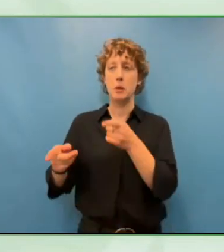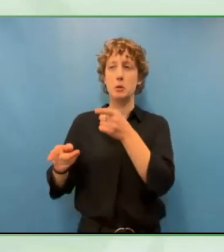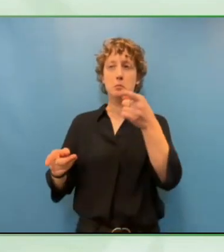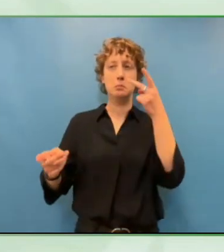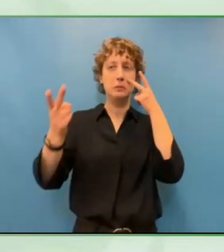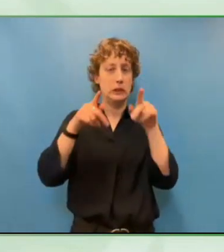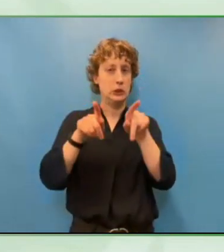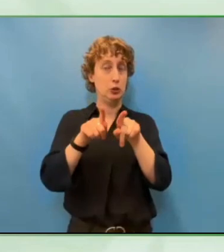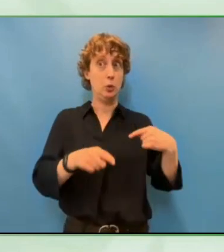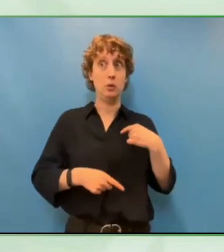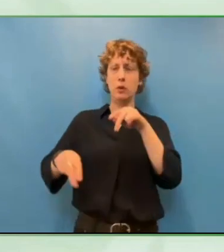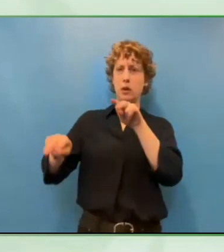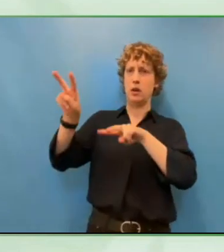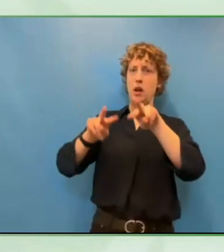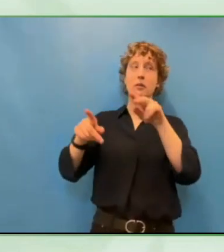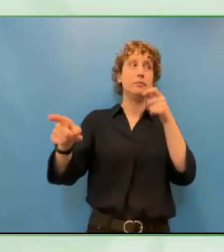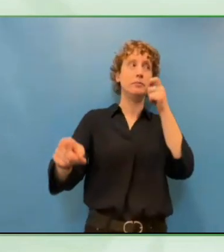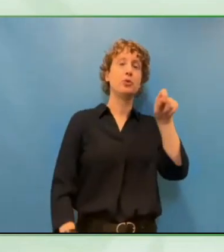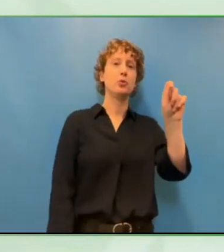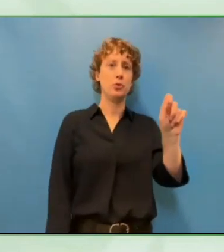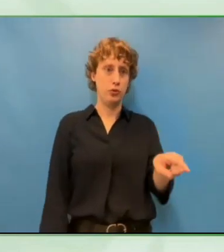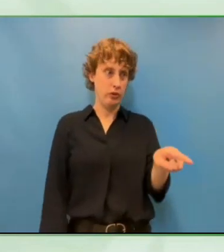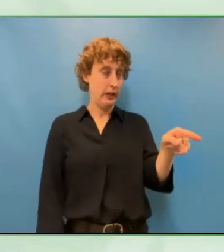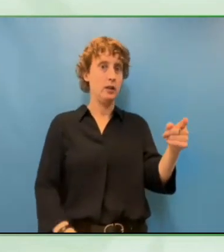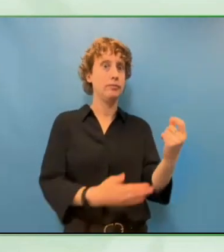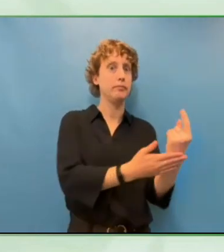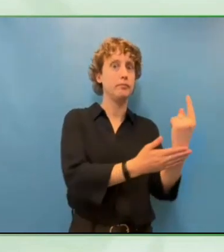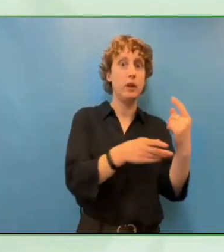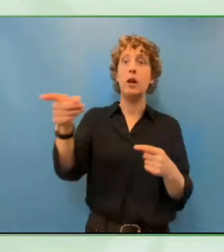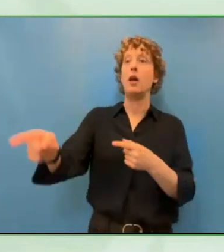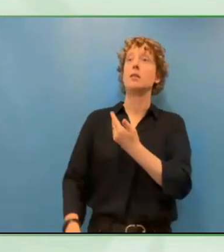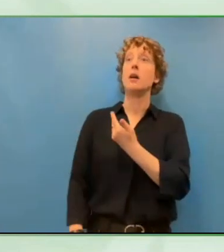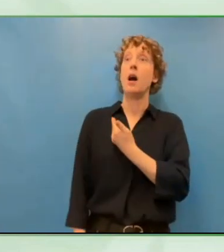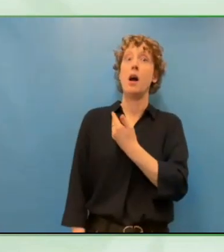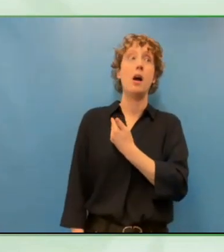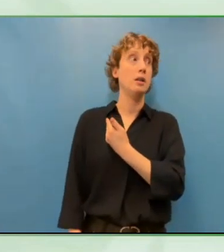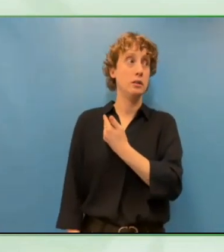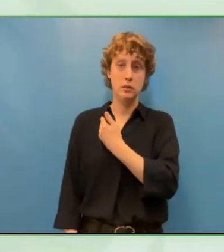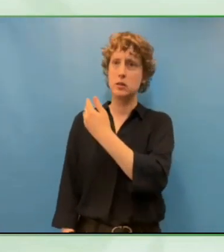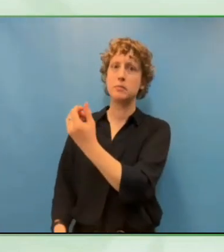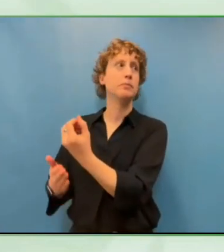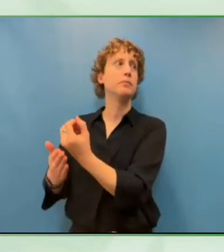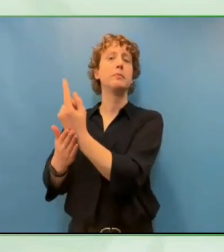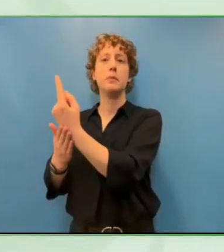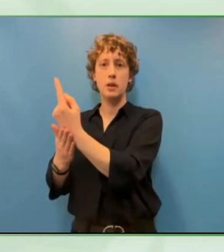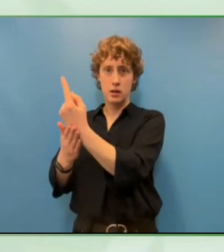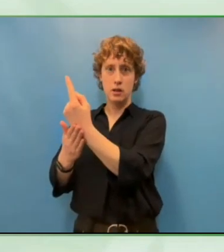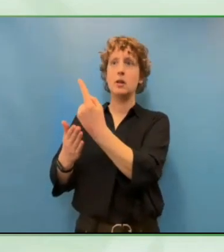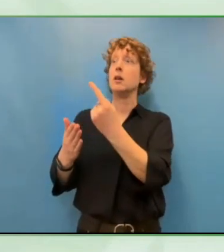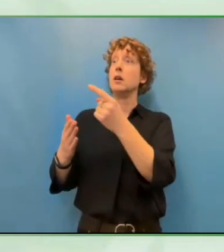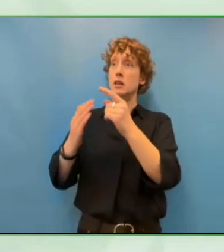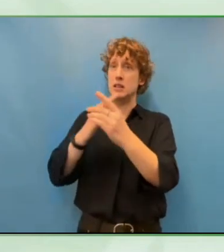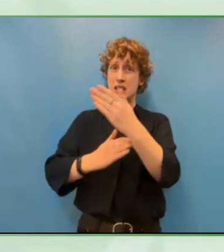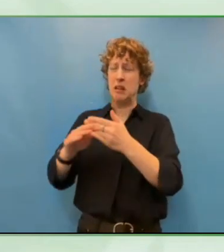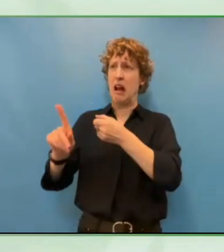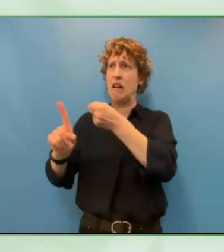happening in Ukraine, what you see happening in Gaza, you see a lot of people with disabilities impacted. But it can also